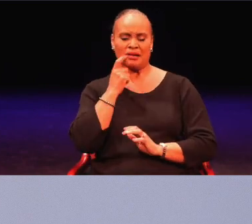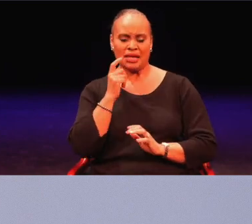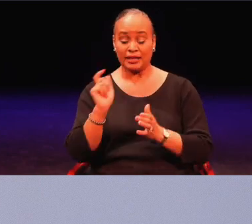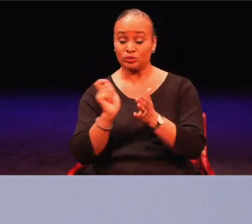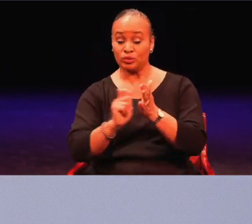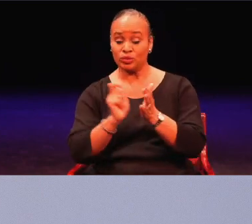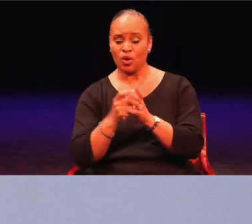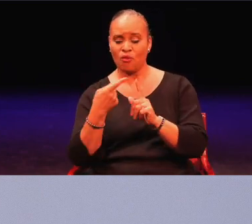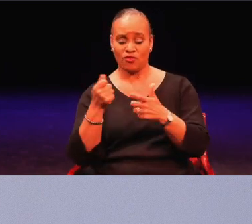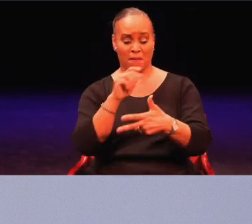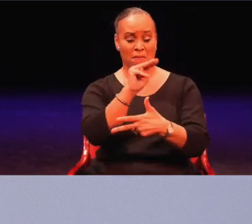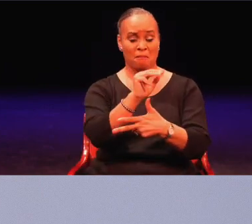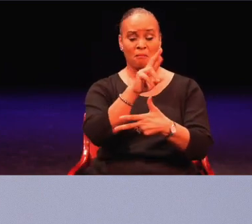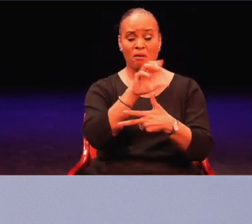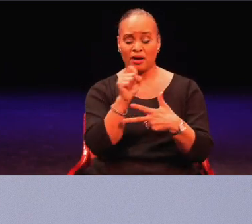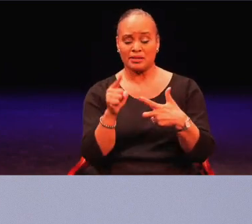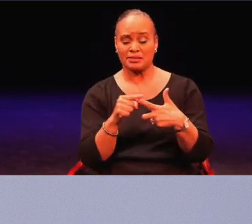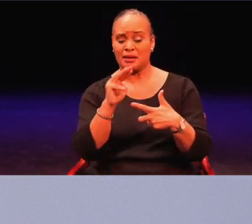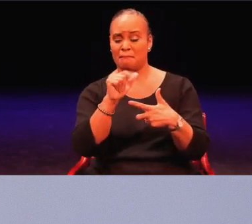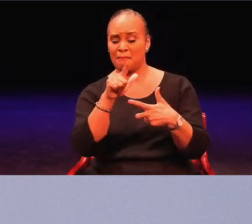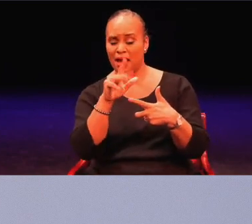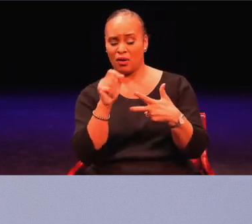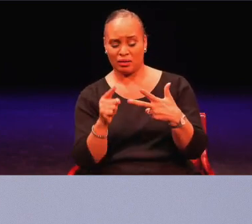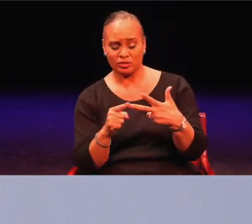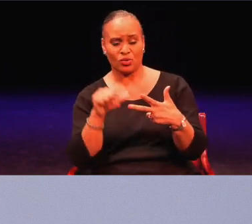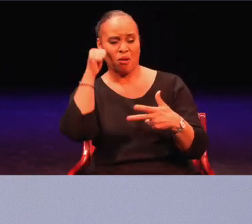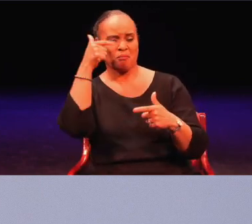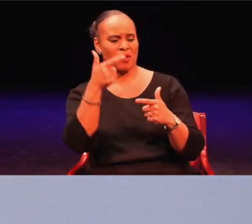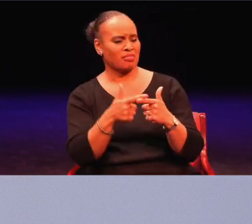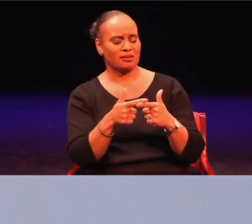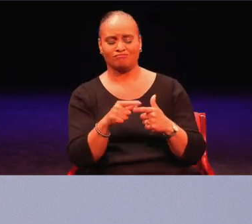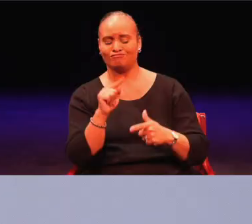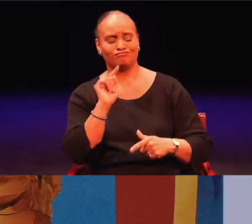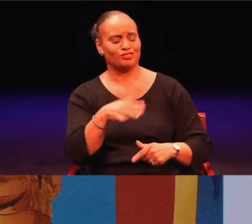bad and too cool to give his name.